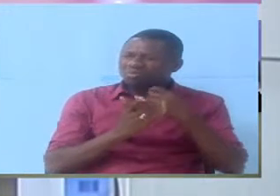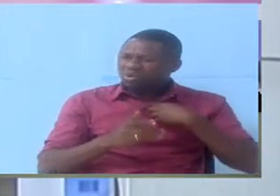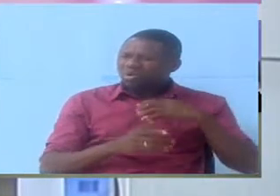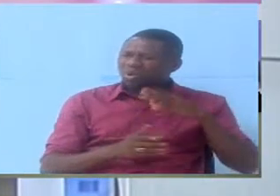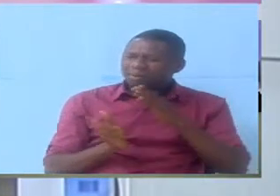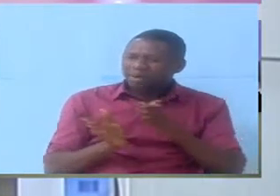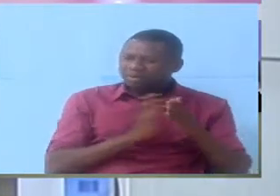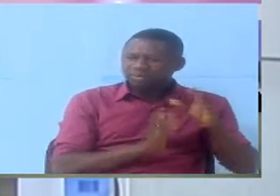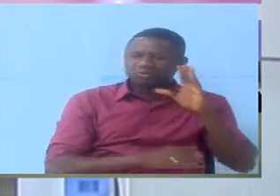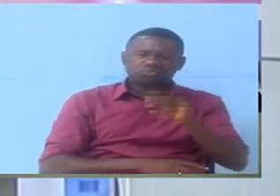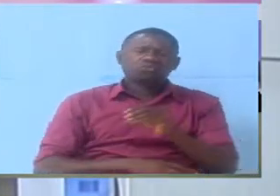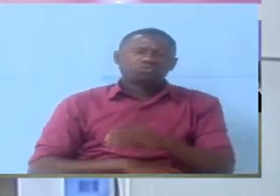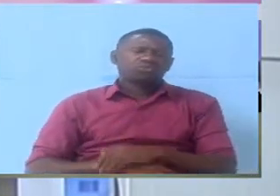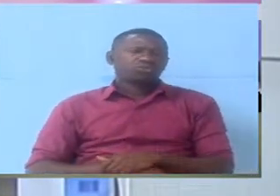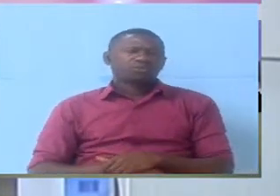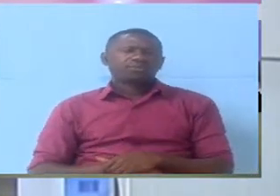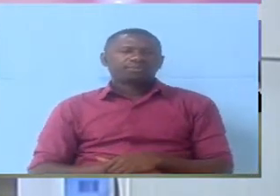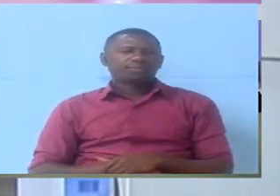Definitely not counsel.